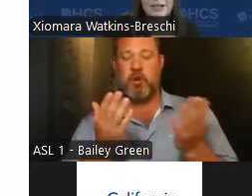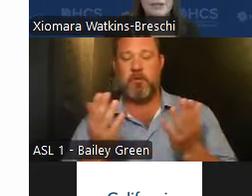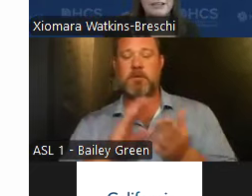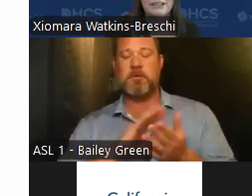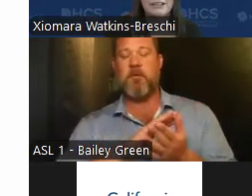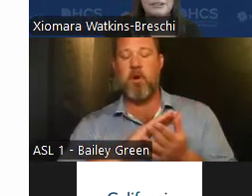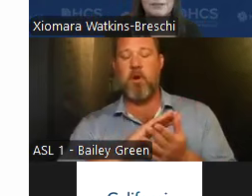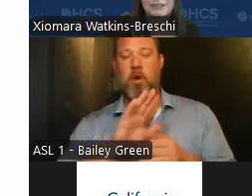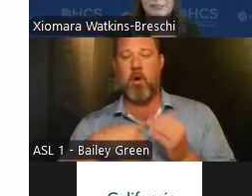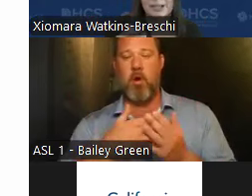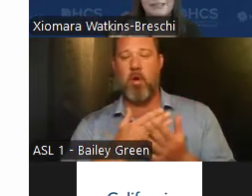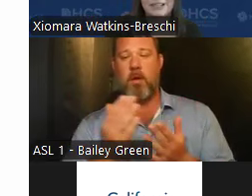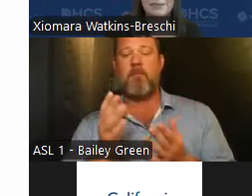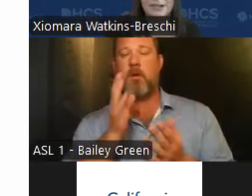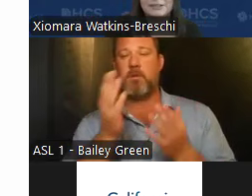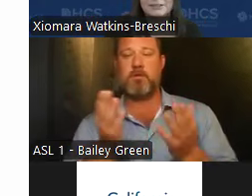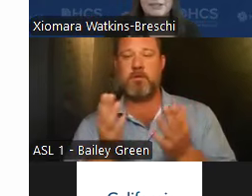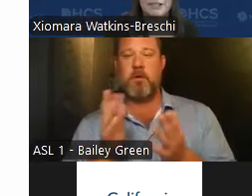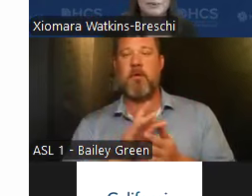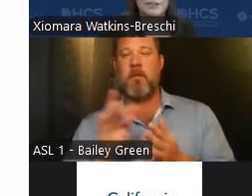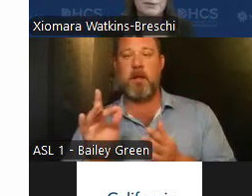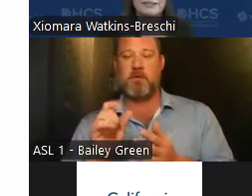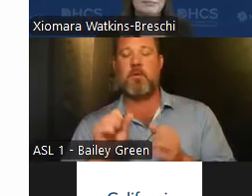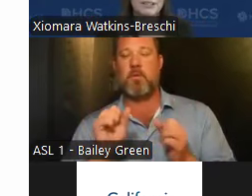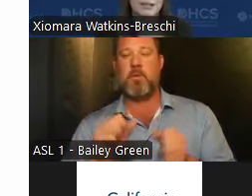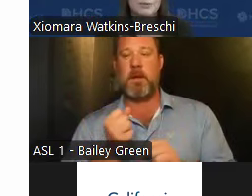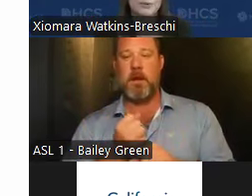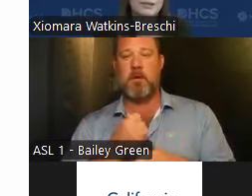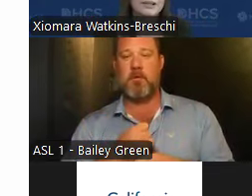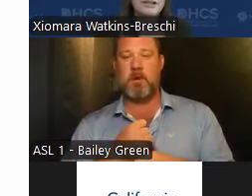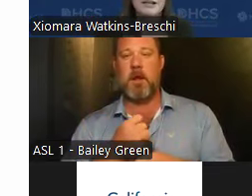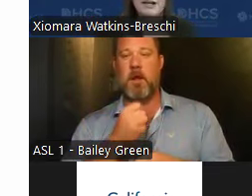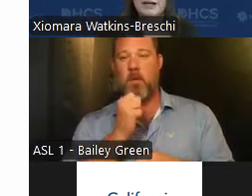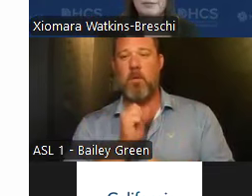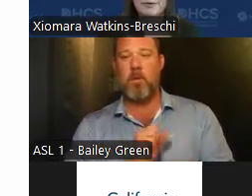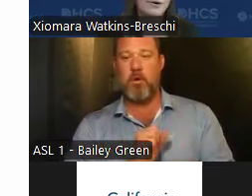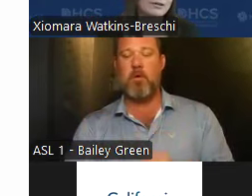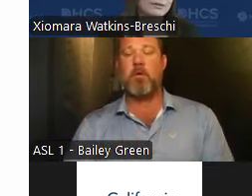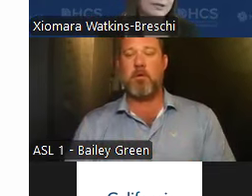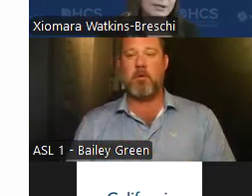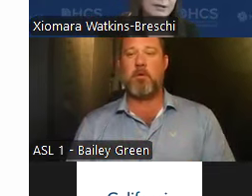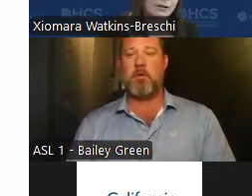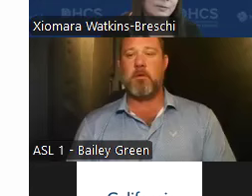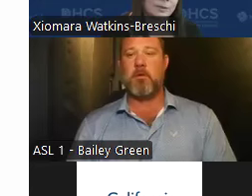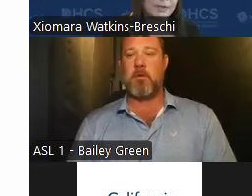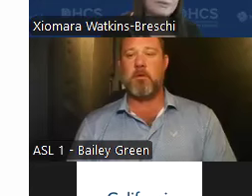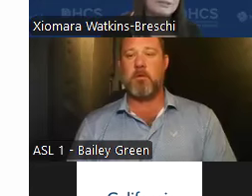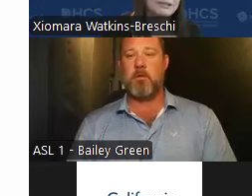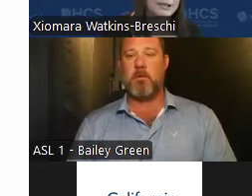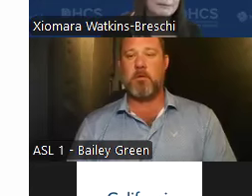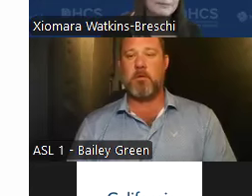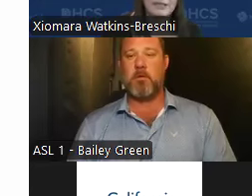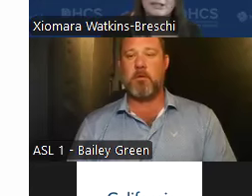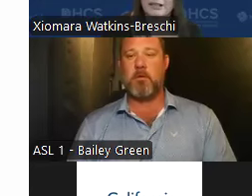waivers. And it can serve as a blank slate for us so that we can really create something that will work for all of our